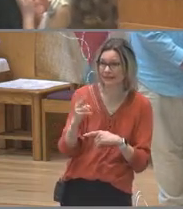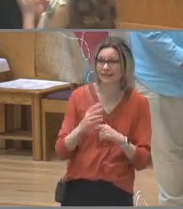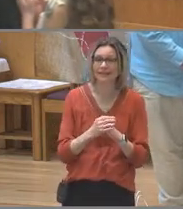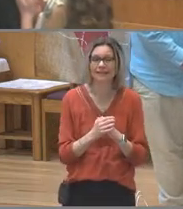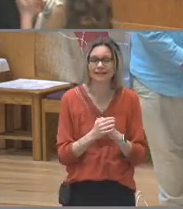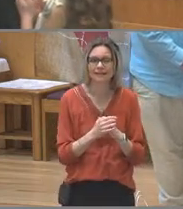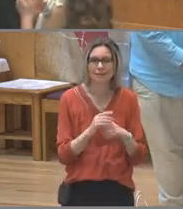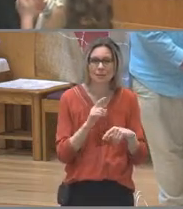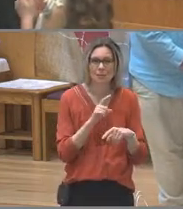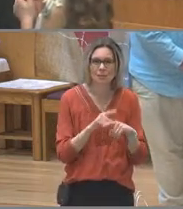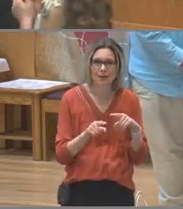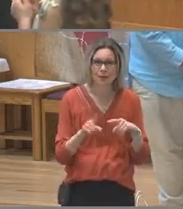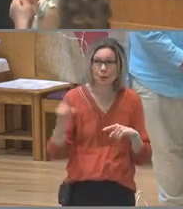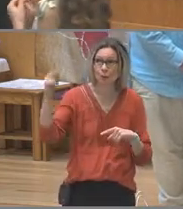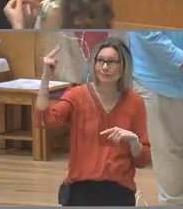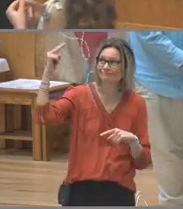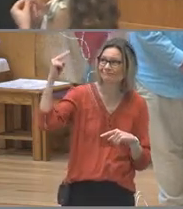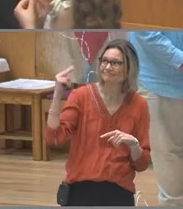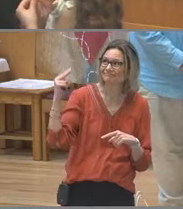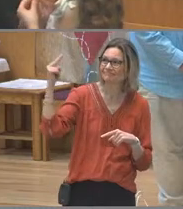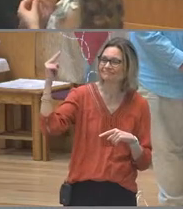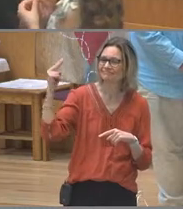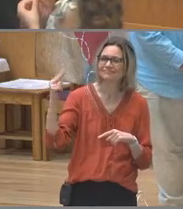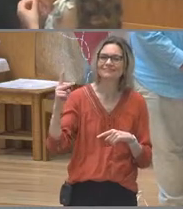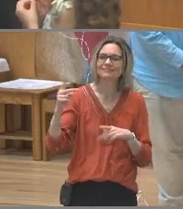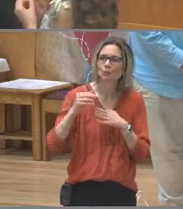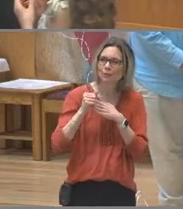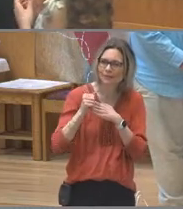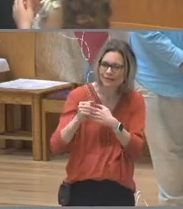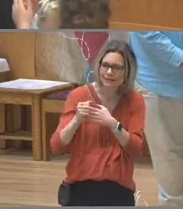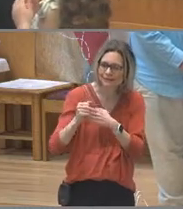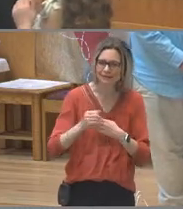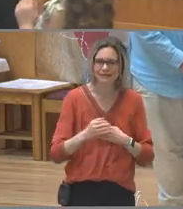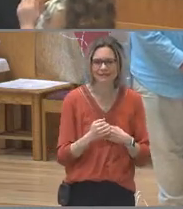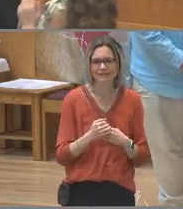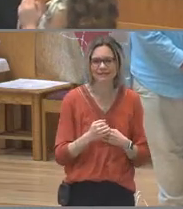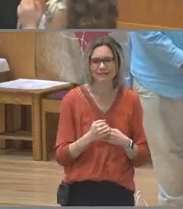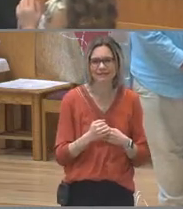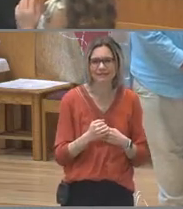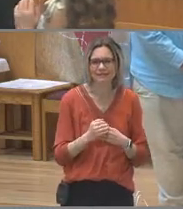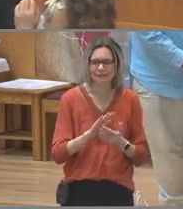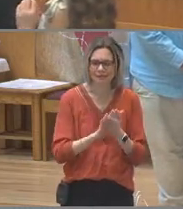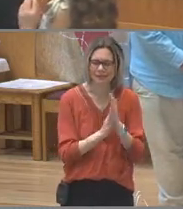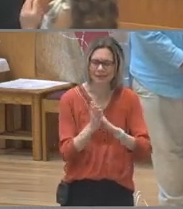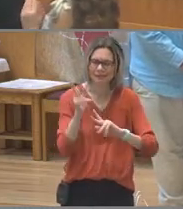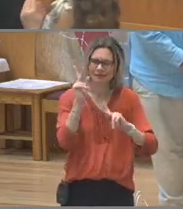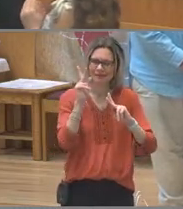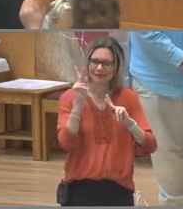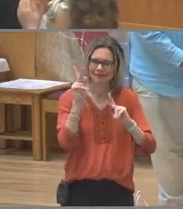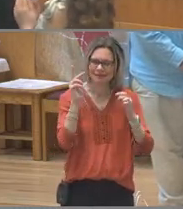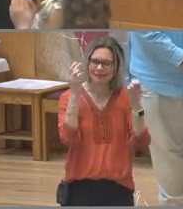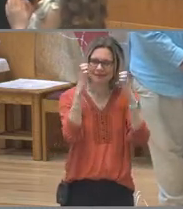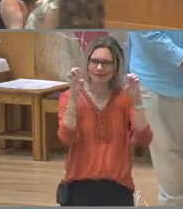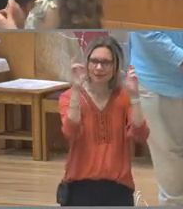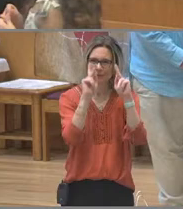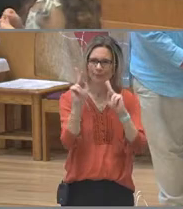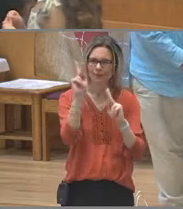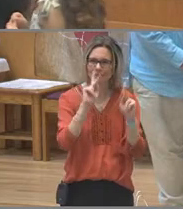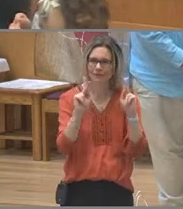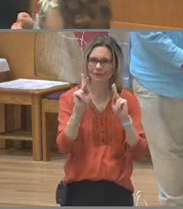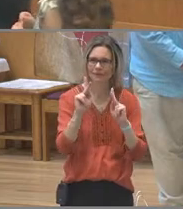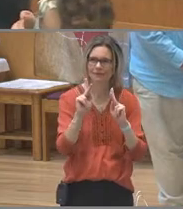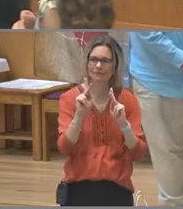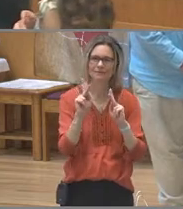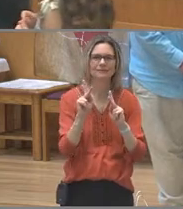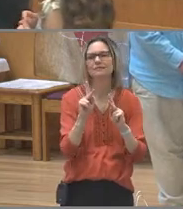You see us. And you lead us to be Easter people. To bring